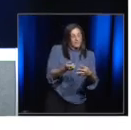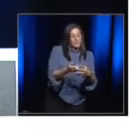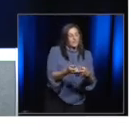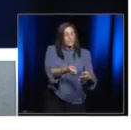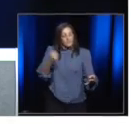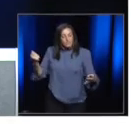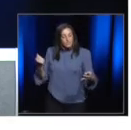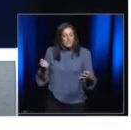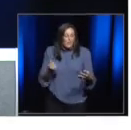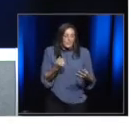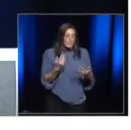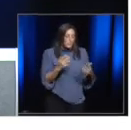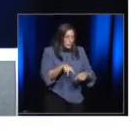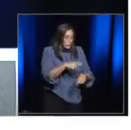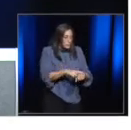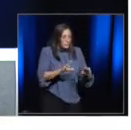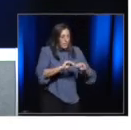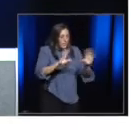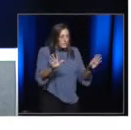the problem.